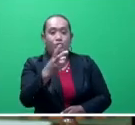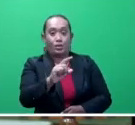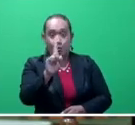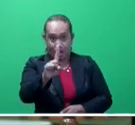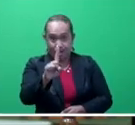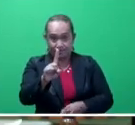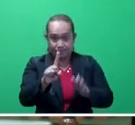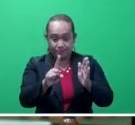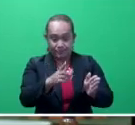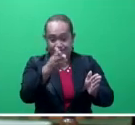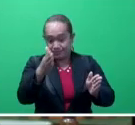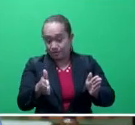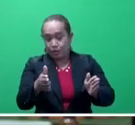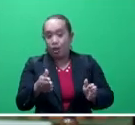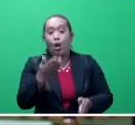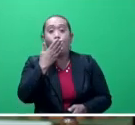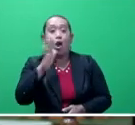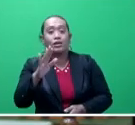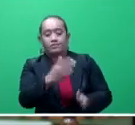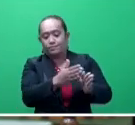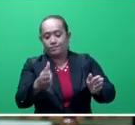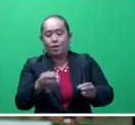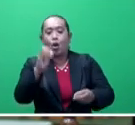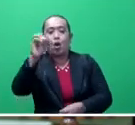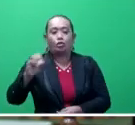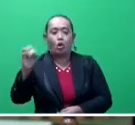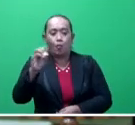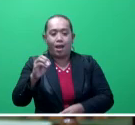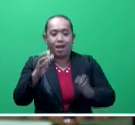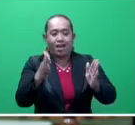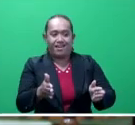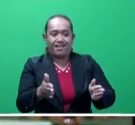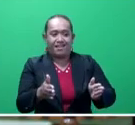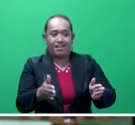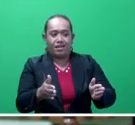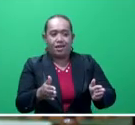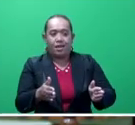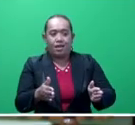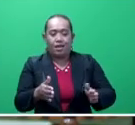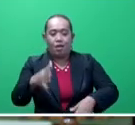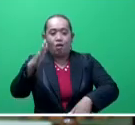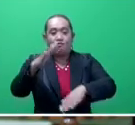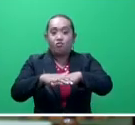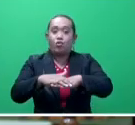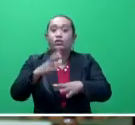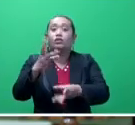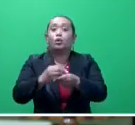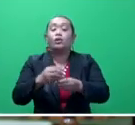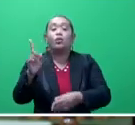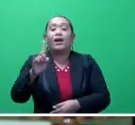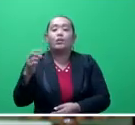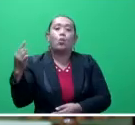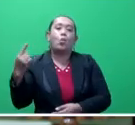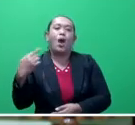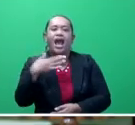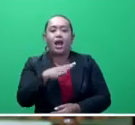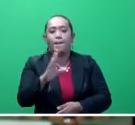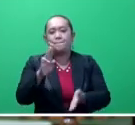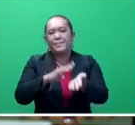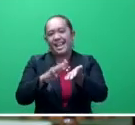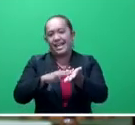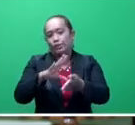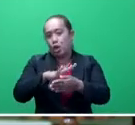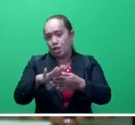from August to October, with a total estimated payout of around $100 million. This support will